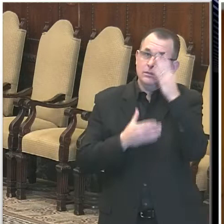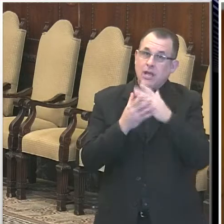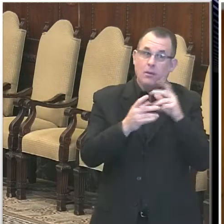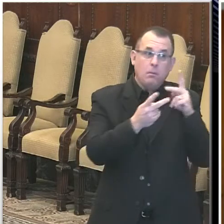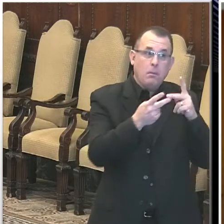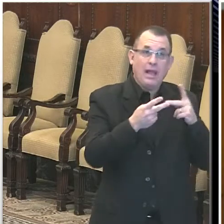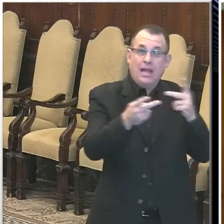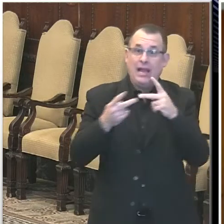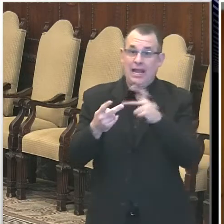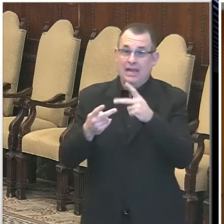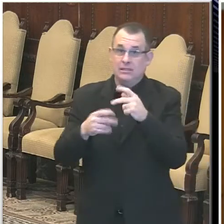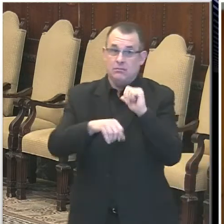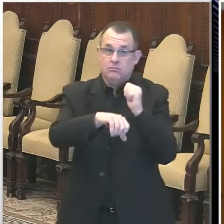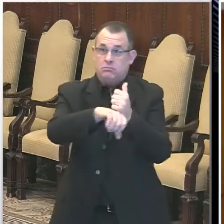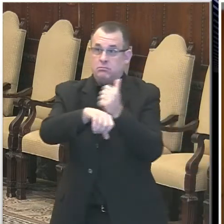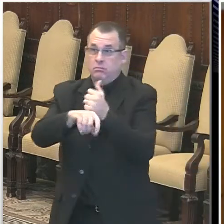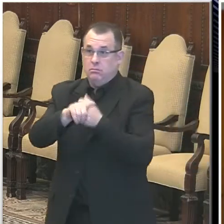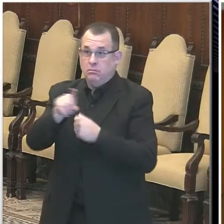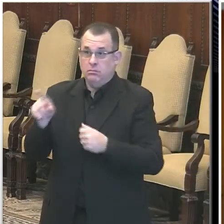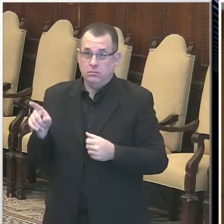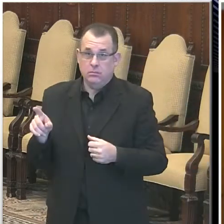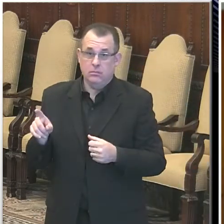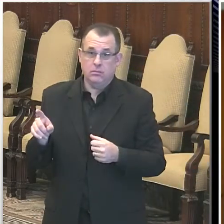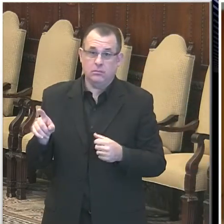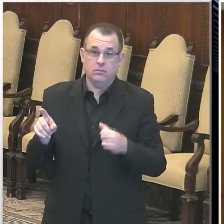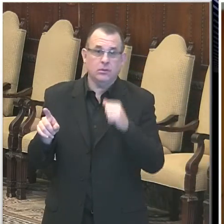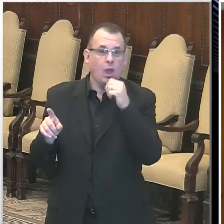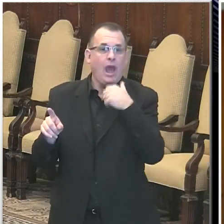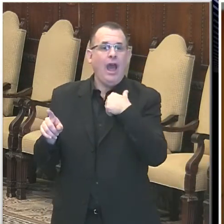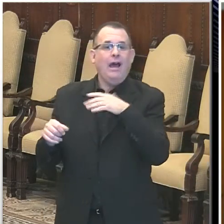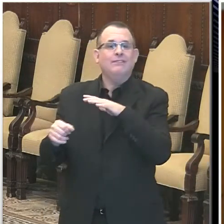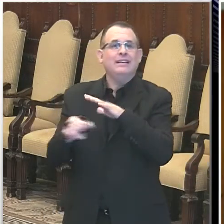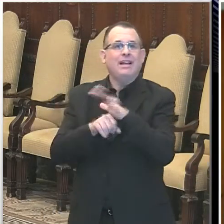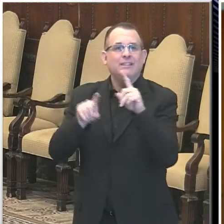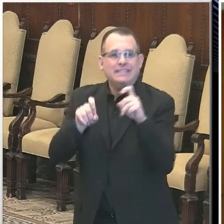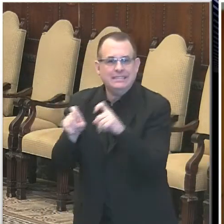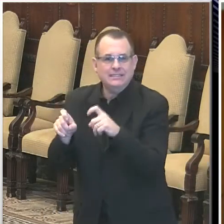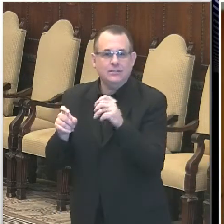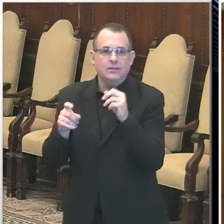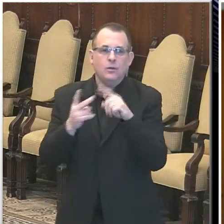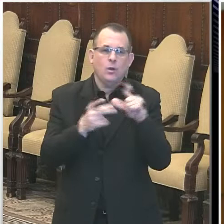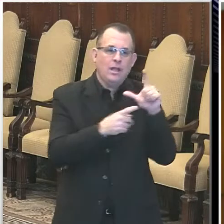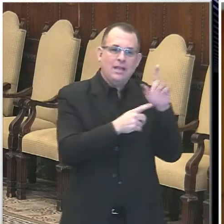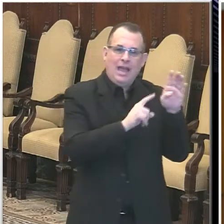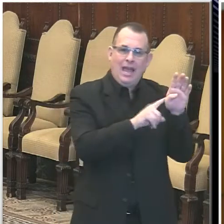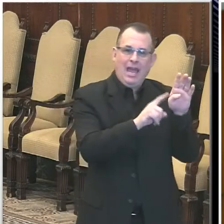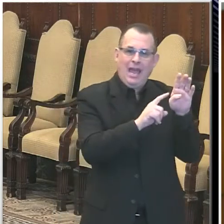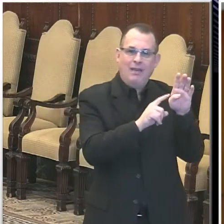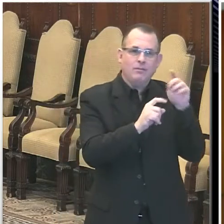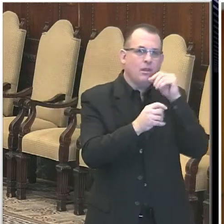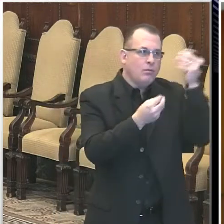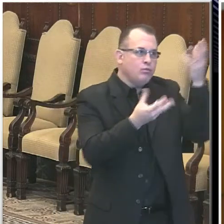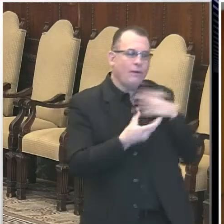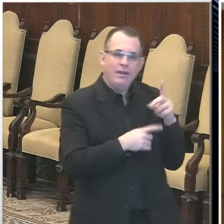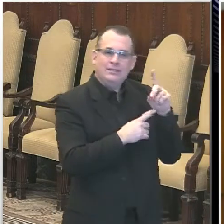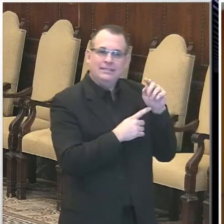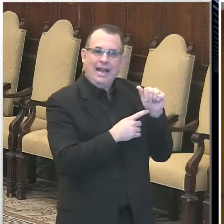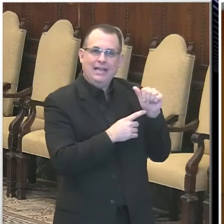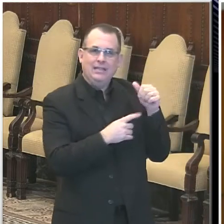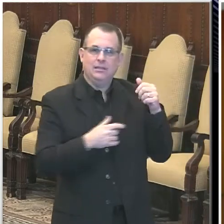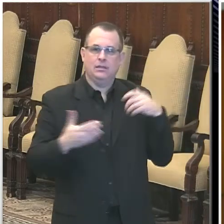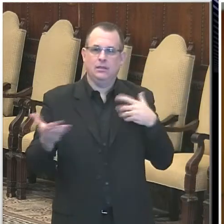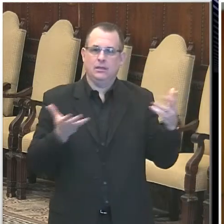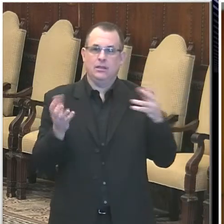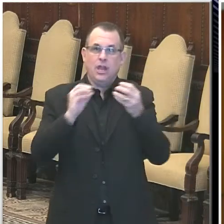weekend. In addition, some laboratories do not provide us data over the weekend. And so our numbers that we have to report over the weekend tend to be